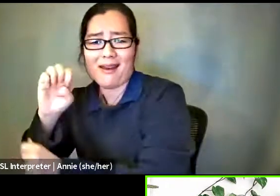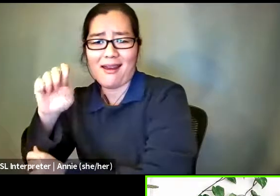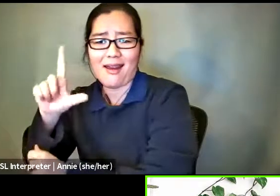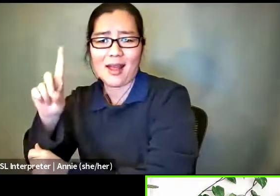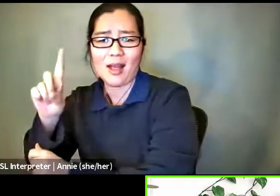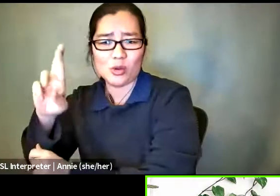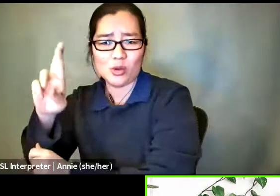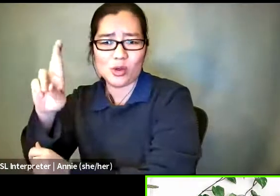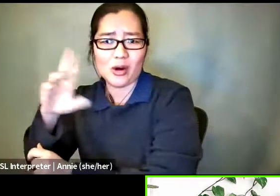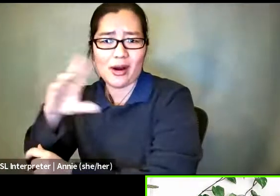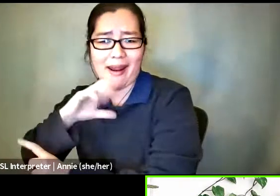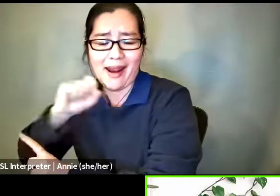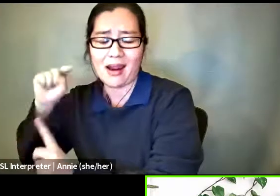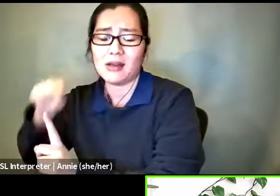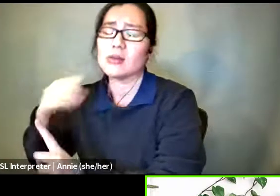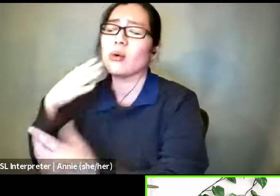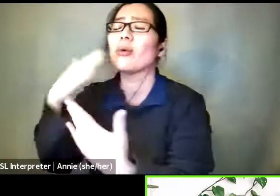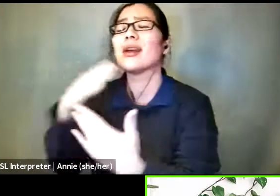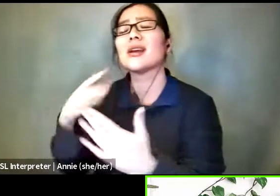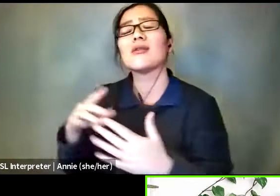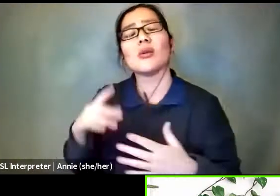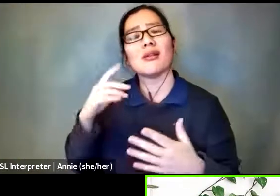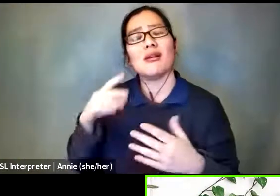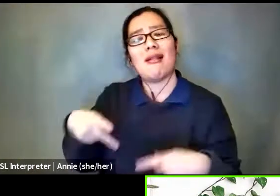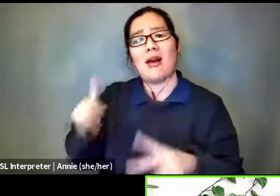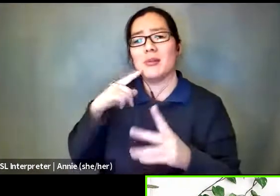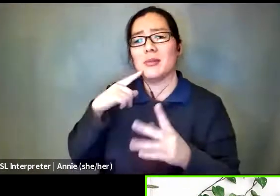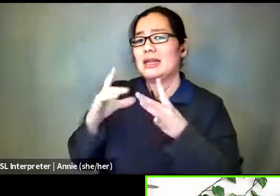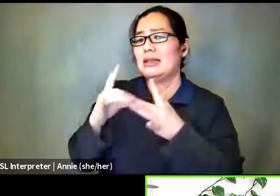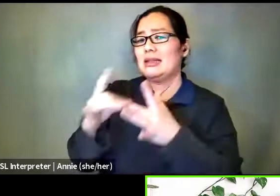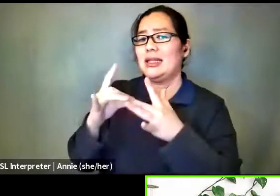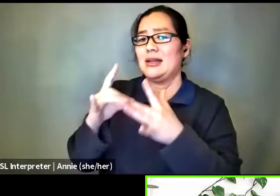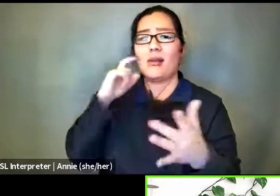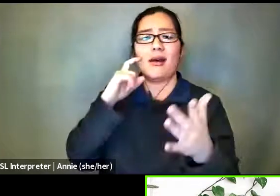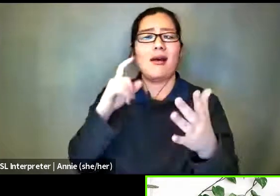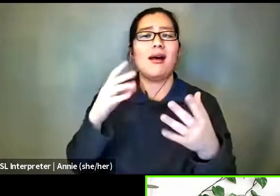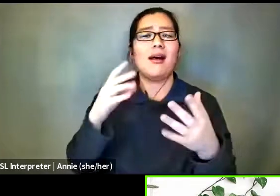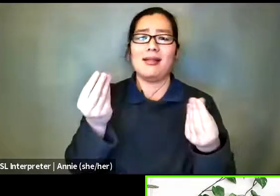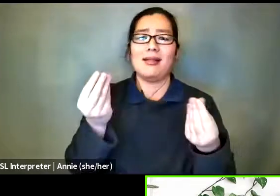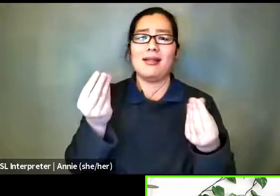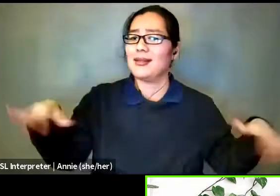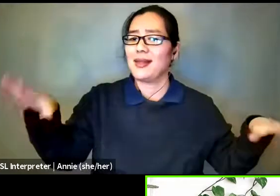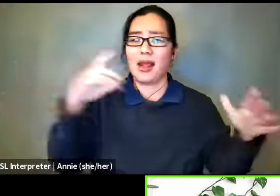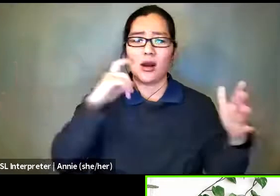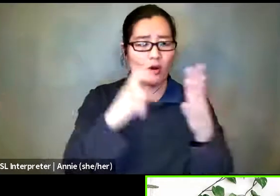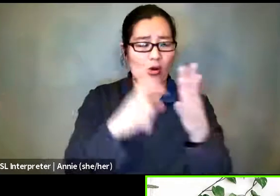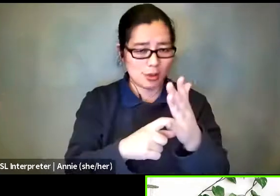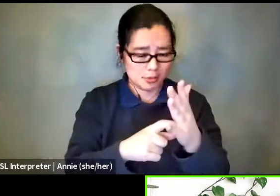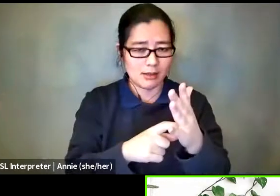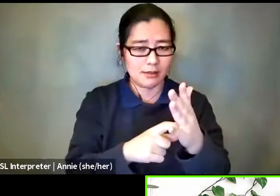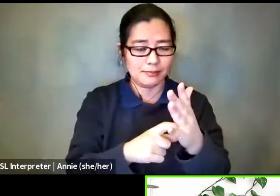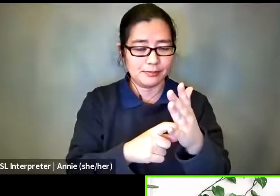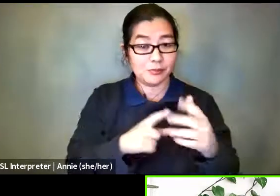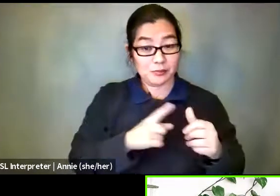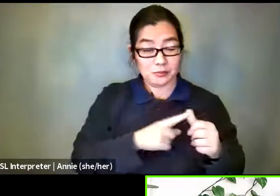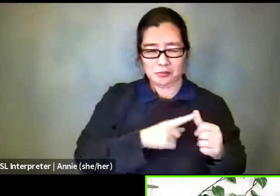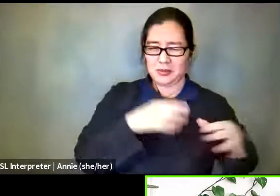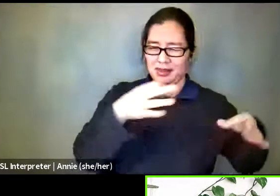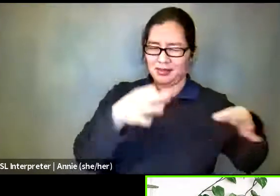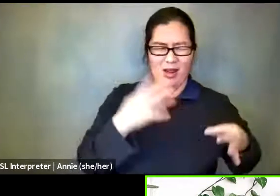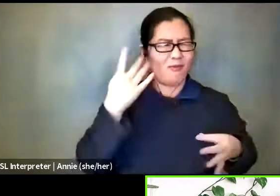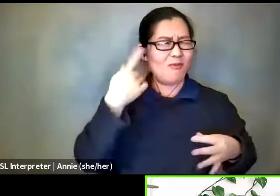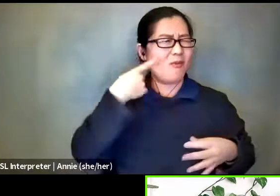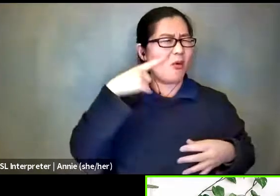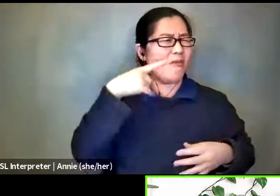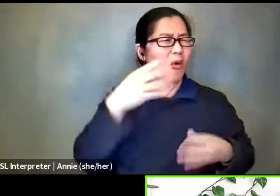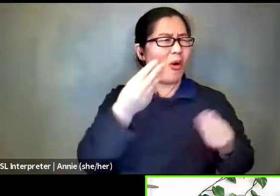So thank you for allowing me to lead off with a land acknowledgement. If it's okay, I'd like to say a few words about why we want to do one in general and get